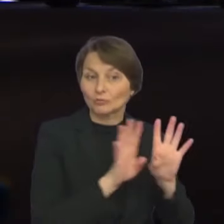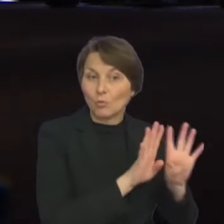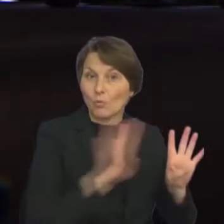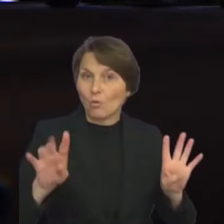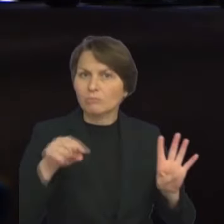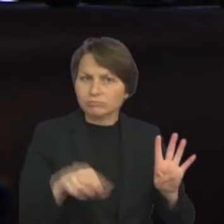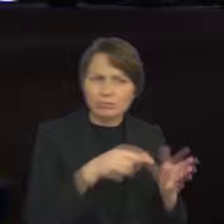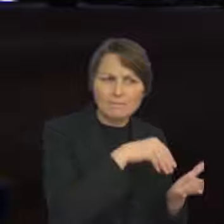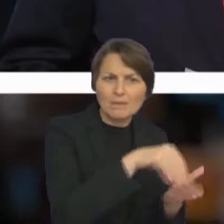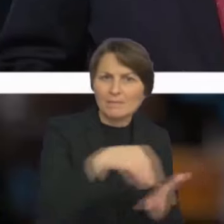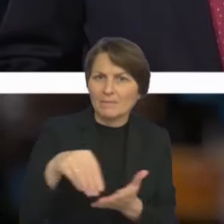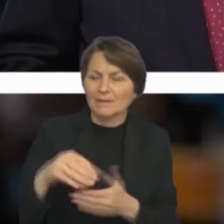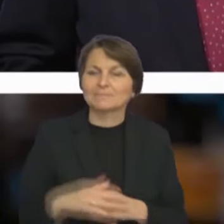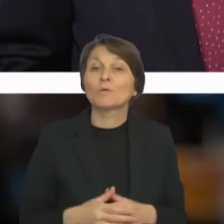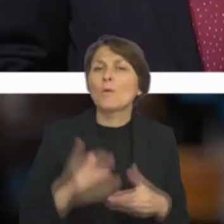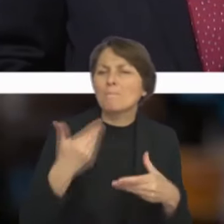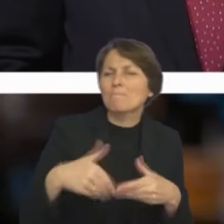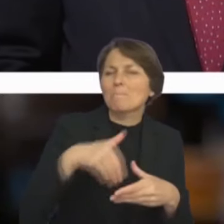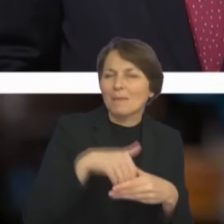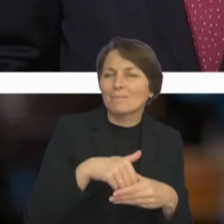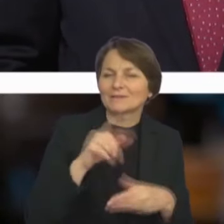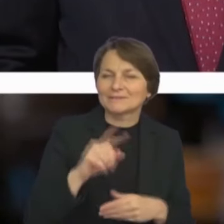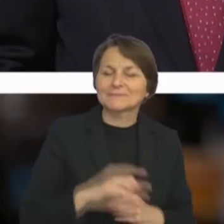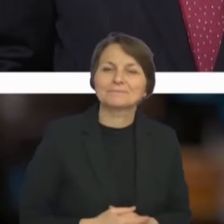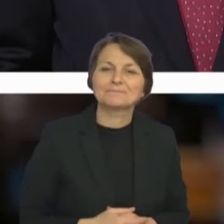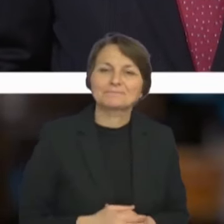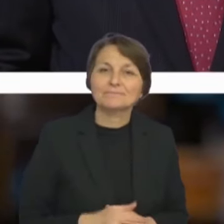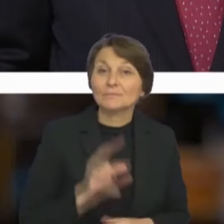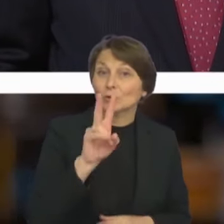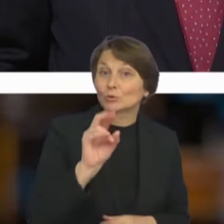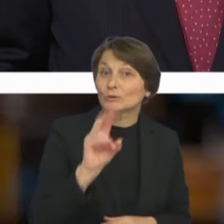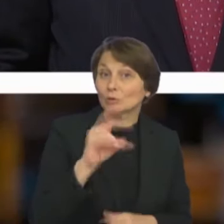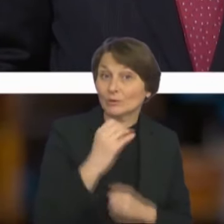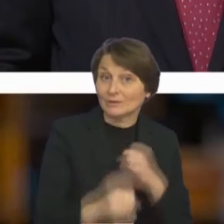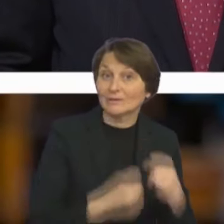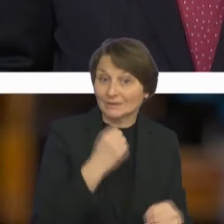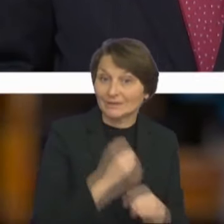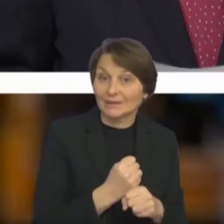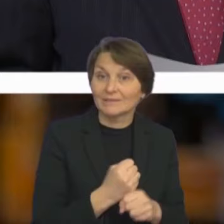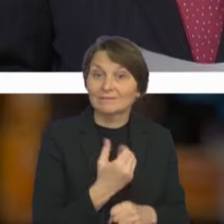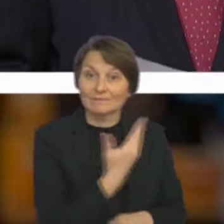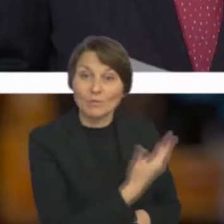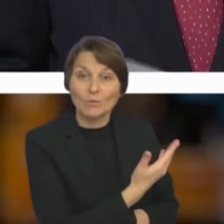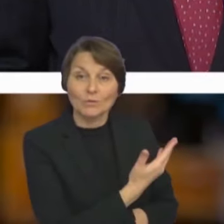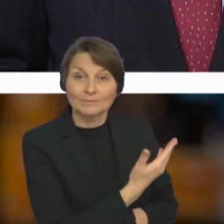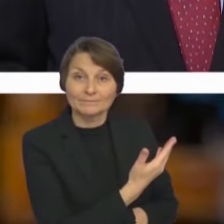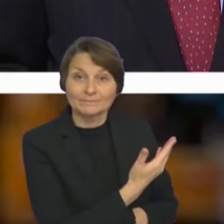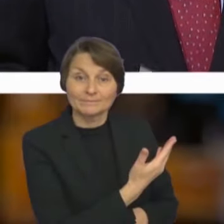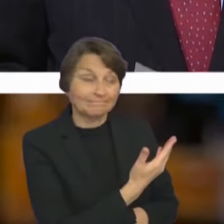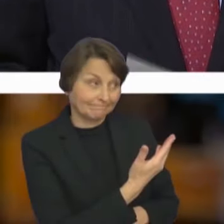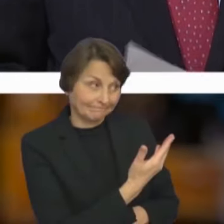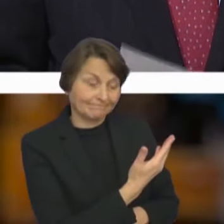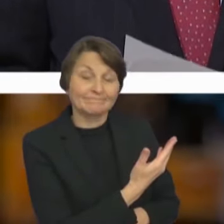members of the Board of Directors. Now, concerning the 2020 compensation of Jean-Dominique Sénard in his capacity as Chairman of the Board of